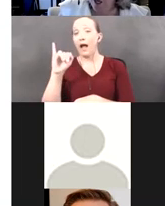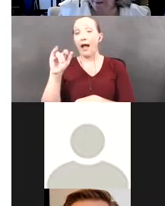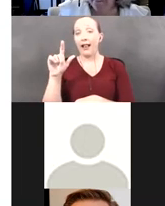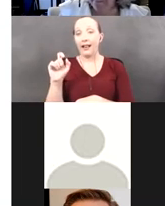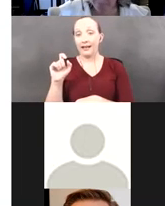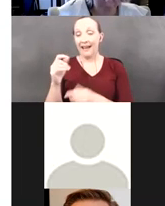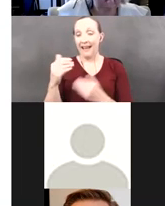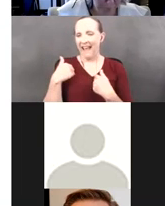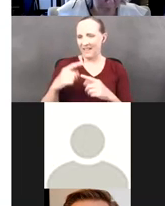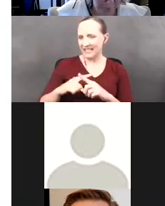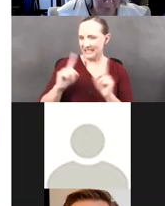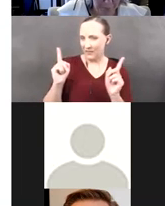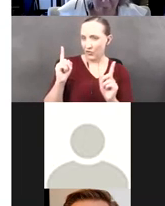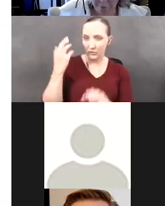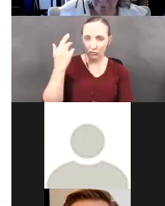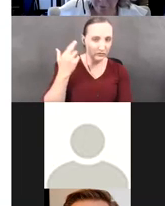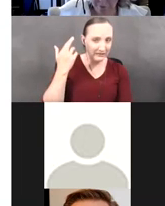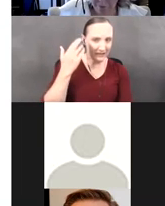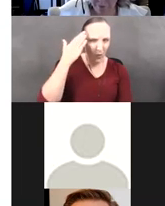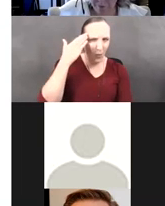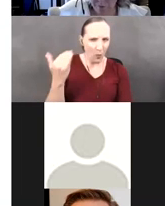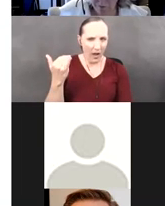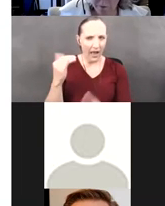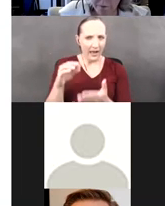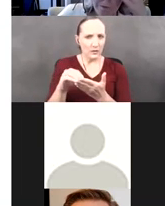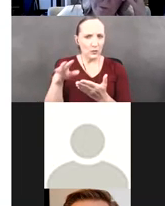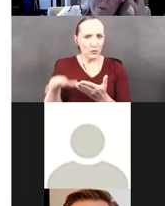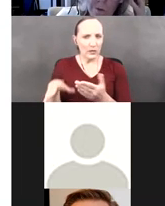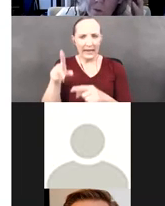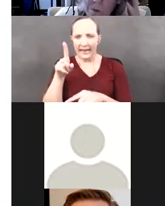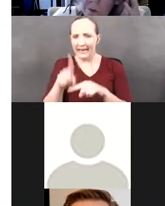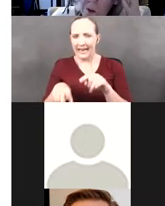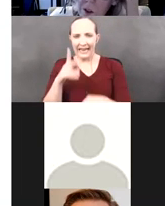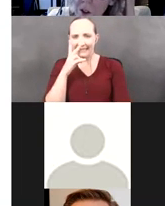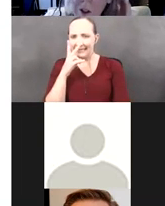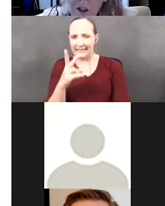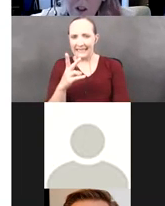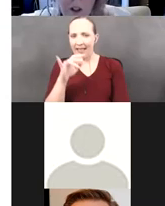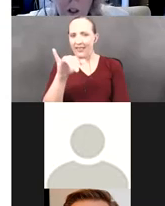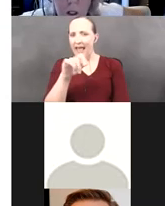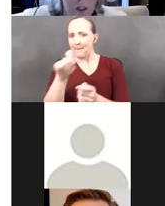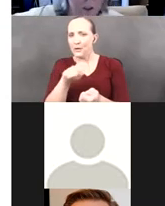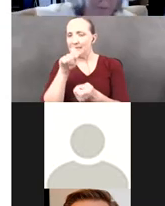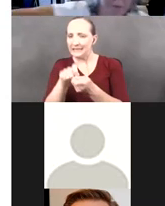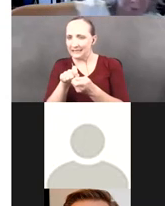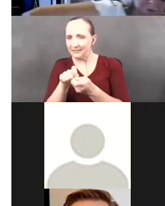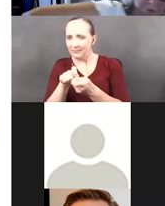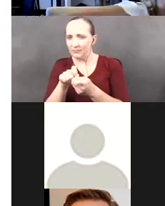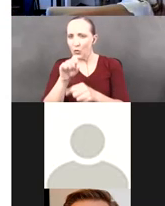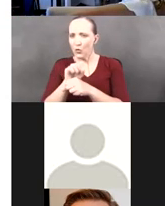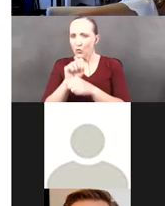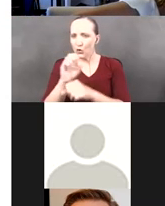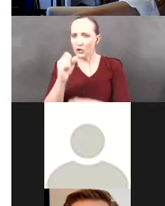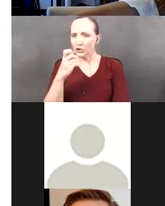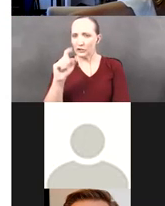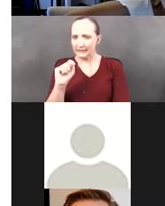perspectiva why acerca the student would de not be por able to qué el alumno no see that podría specific ver worksheet, please feel free to jump in. esa hoja de